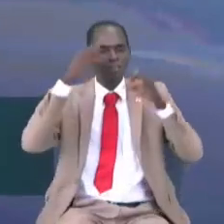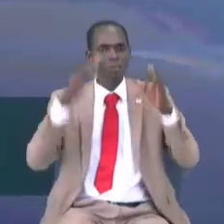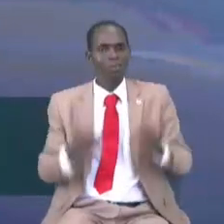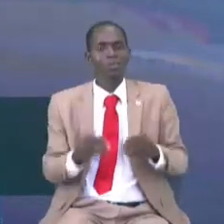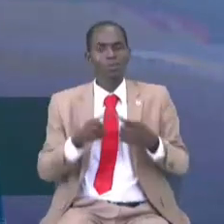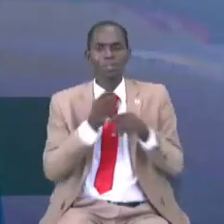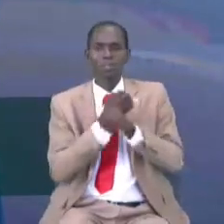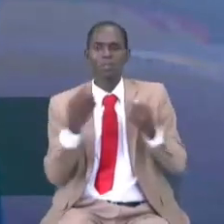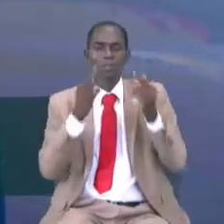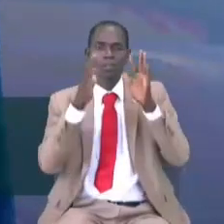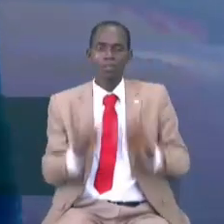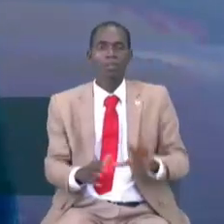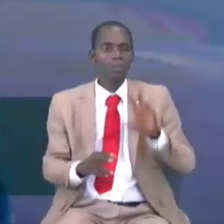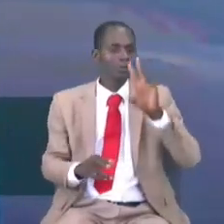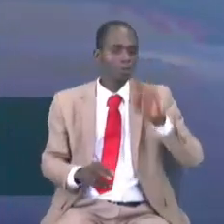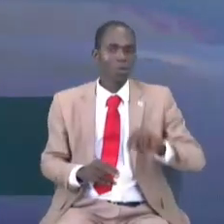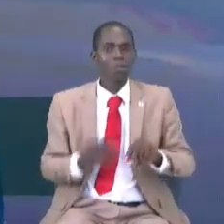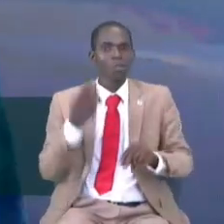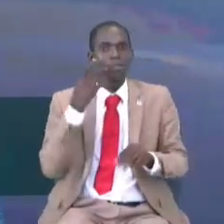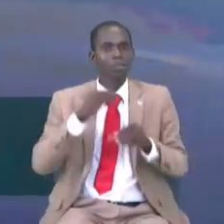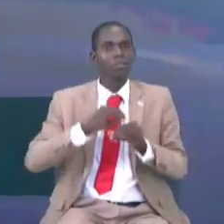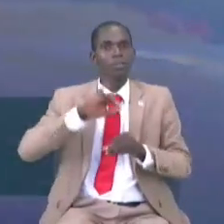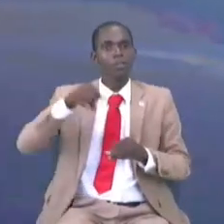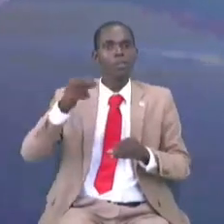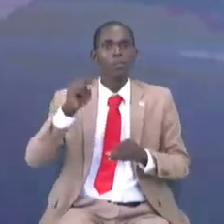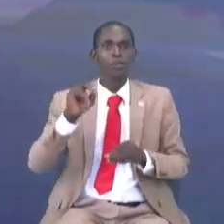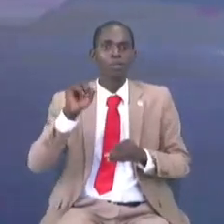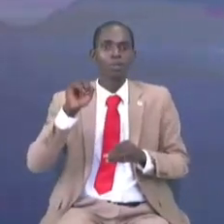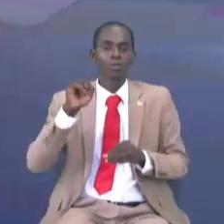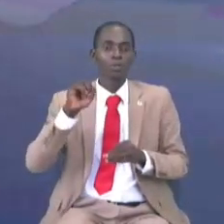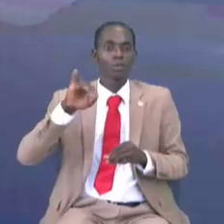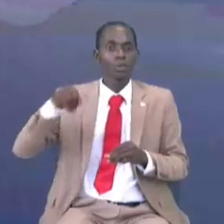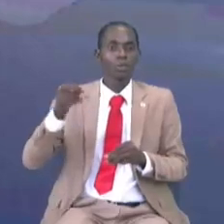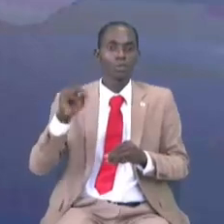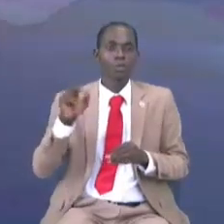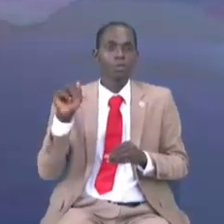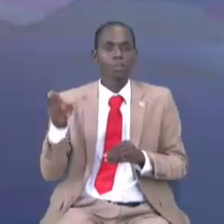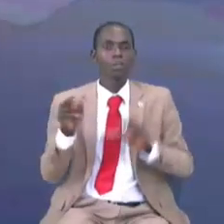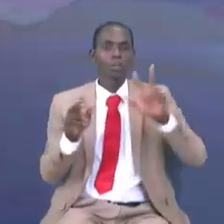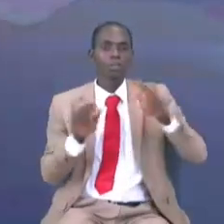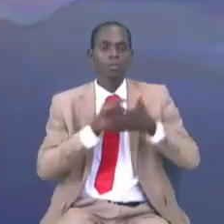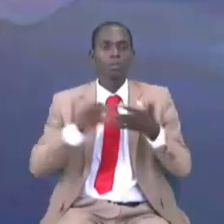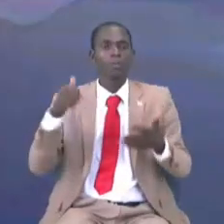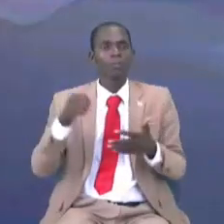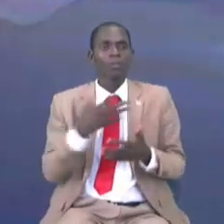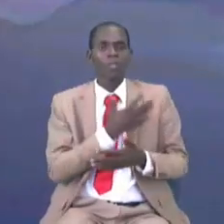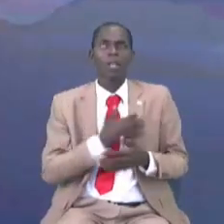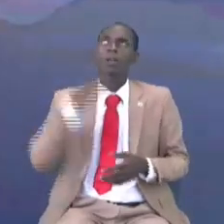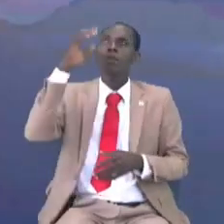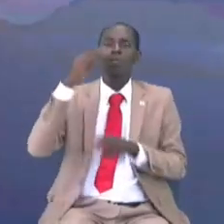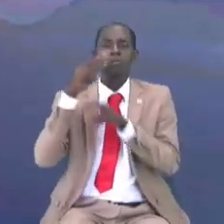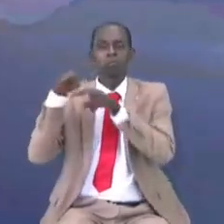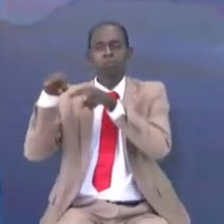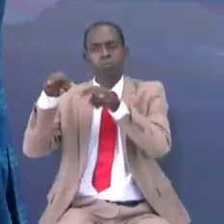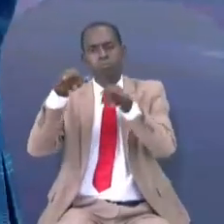God saw. That's all he needs. He needs to see. He saw their works, that they turned from their evil